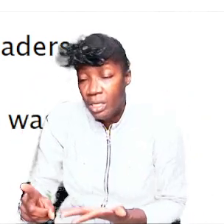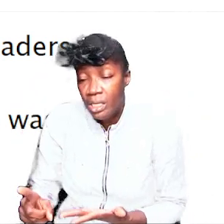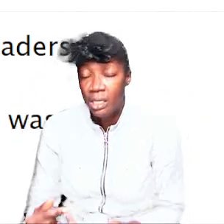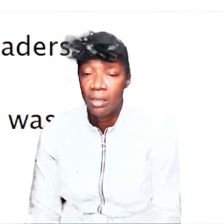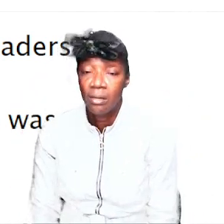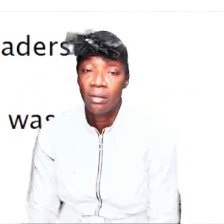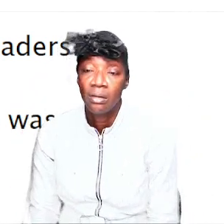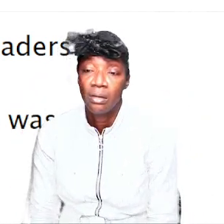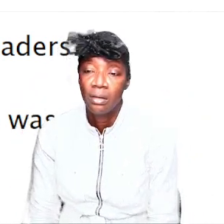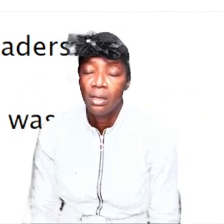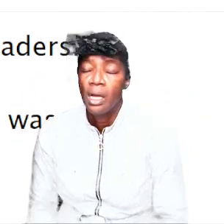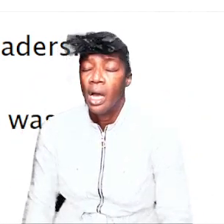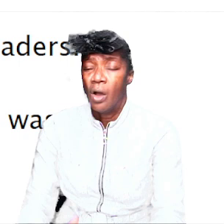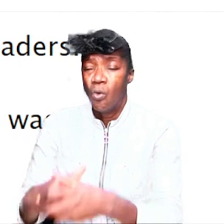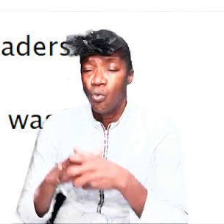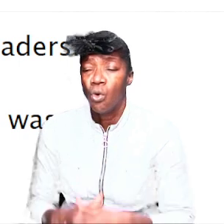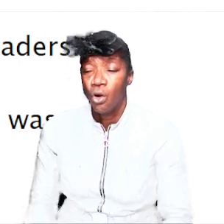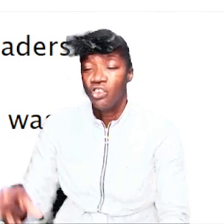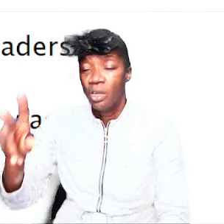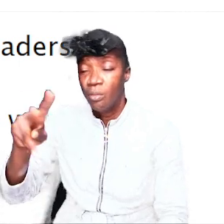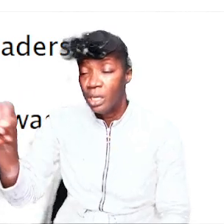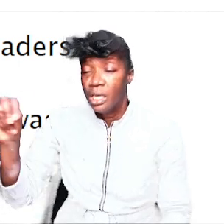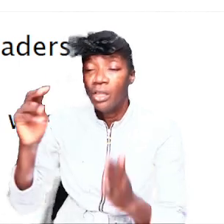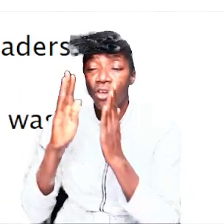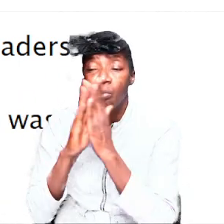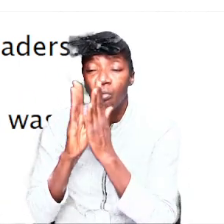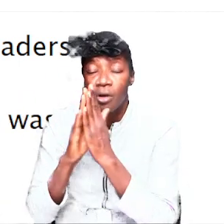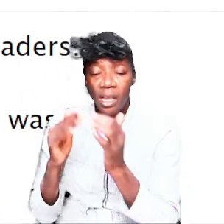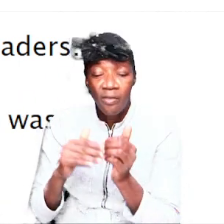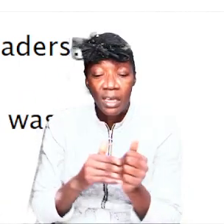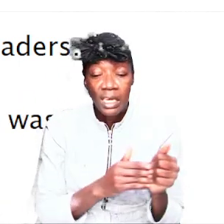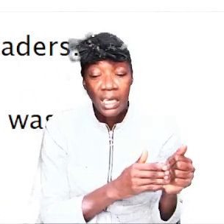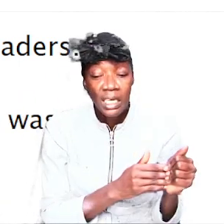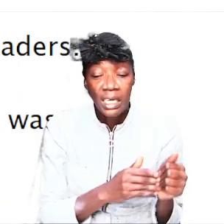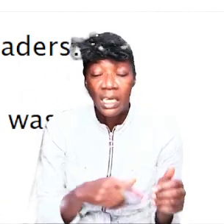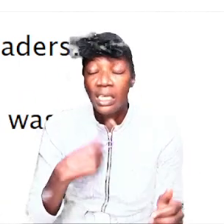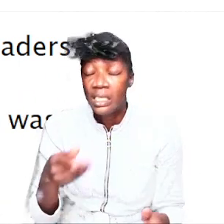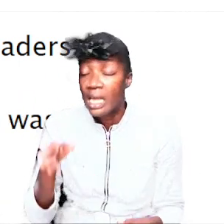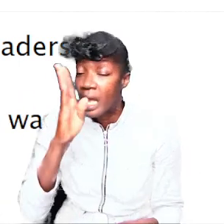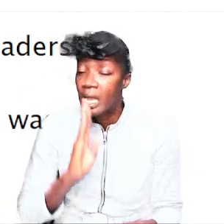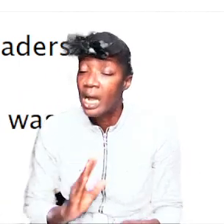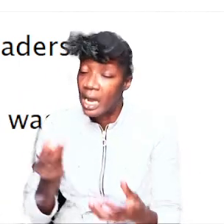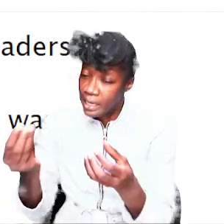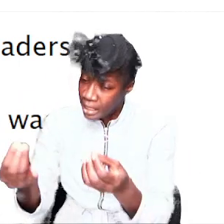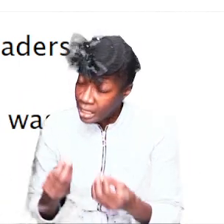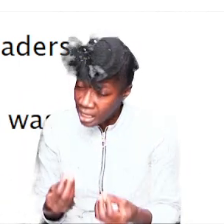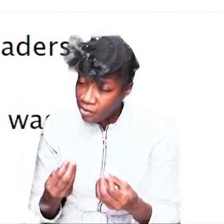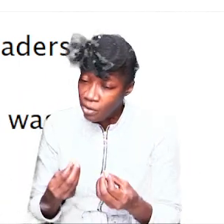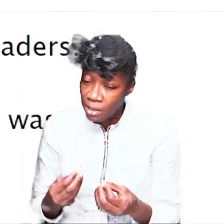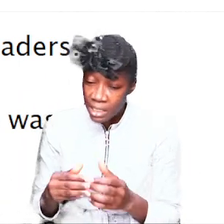and worship, need to pray for their leader and say, God, give us a leader